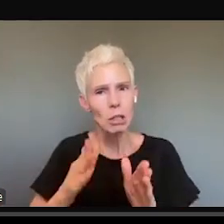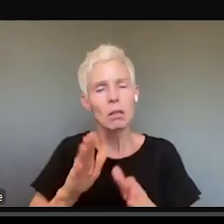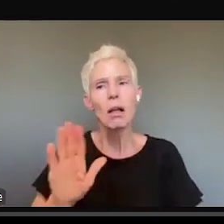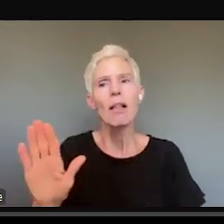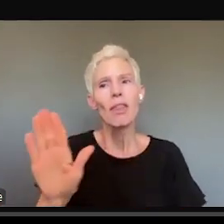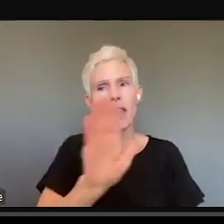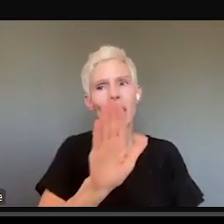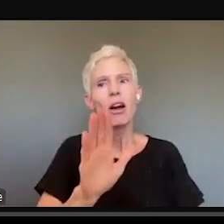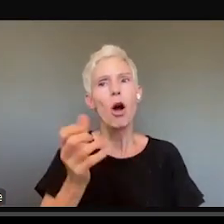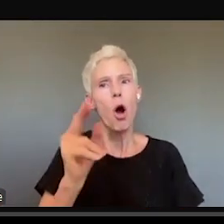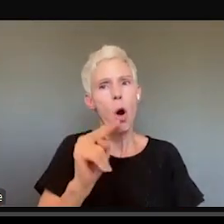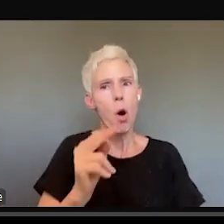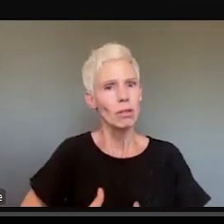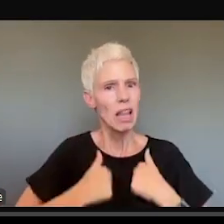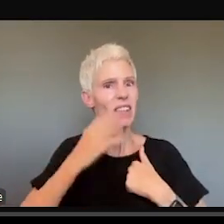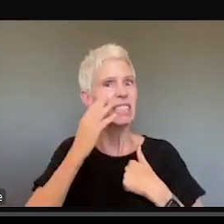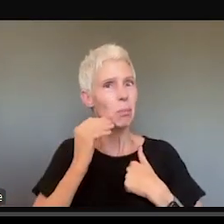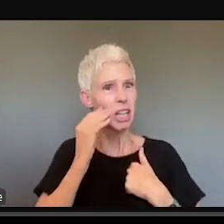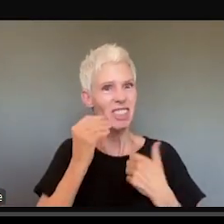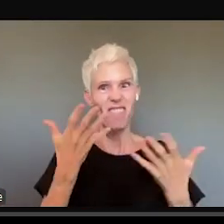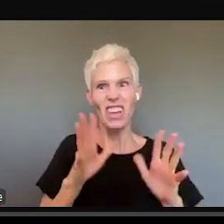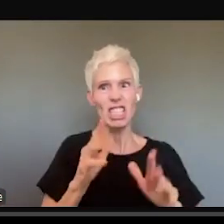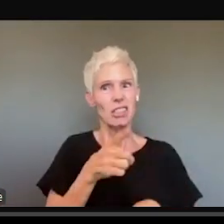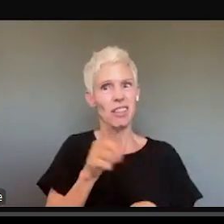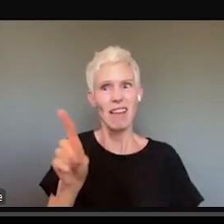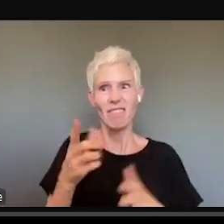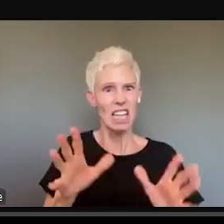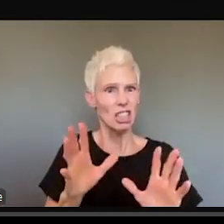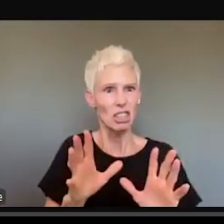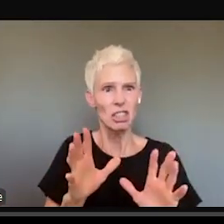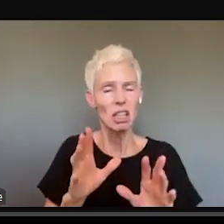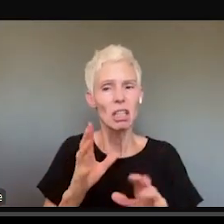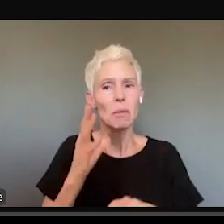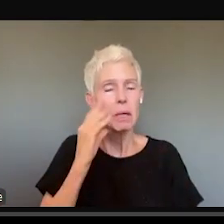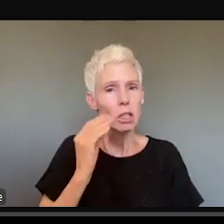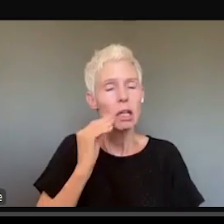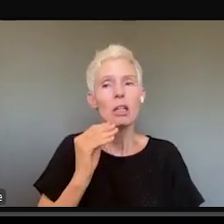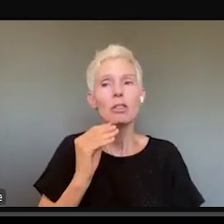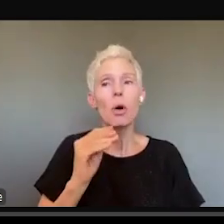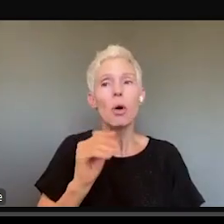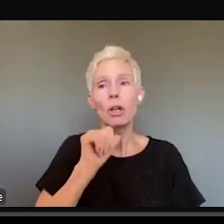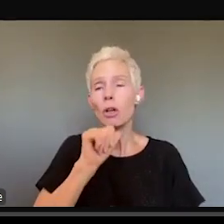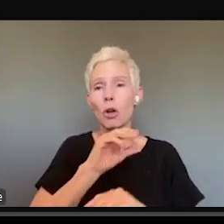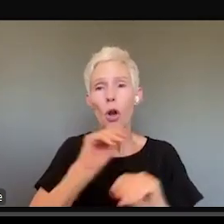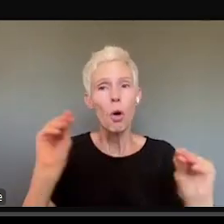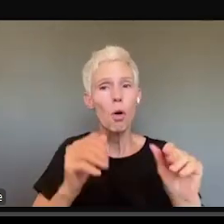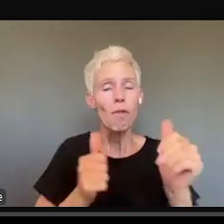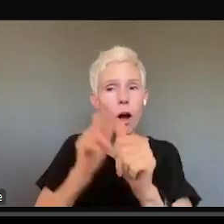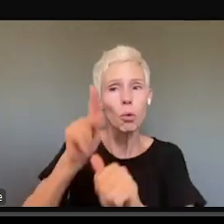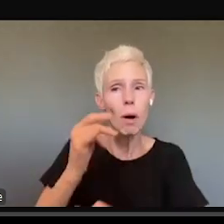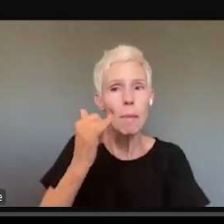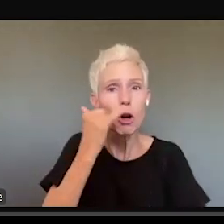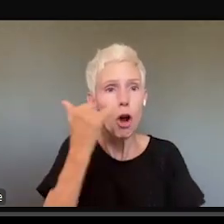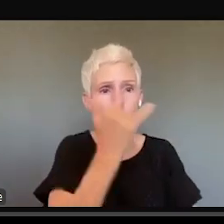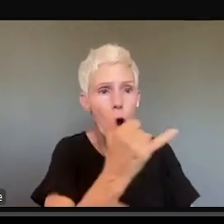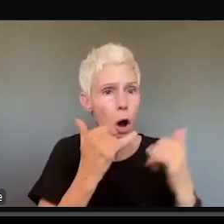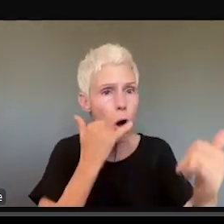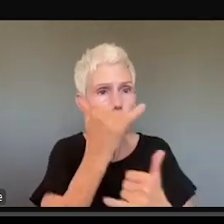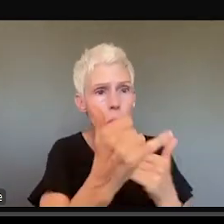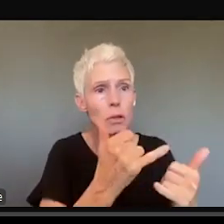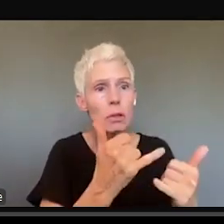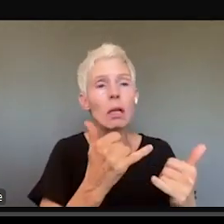lived experience. Now they, when they're not taking these follow-up calls or conducting these follow-up calls through the